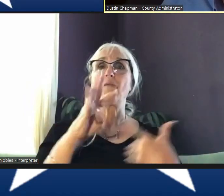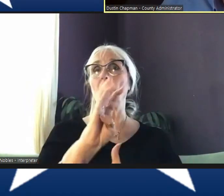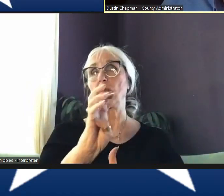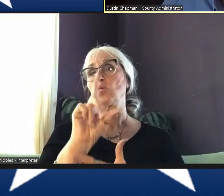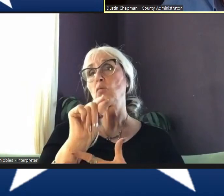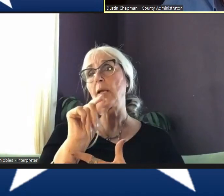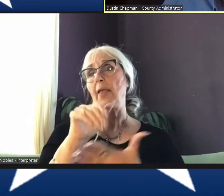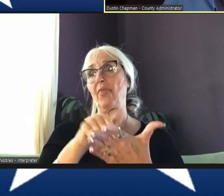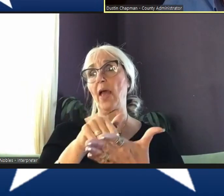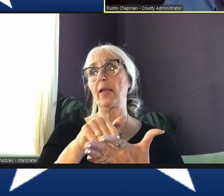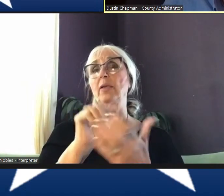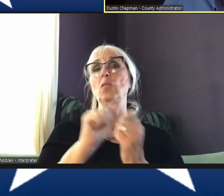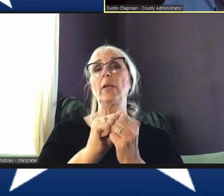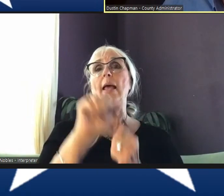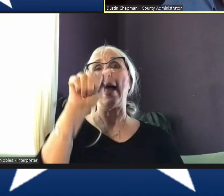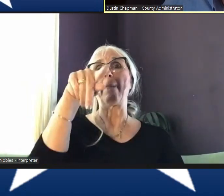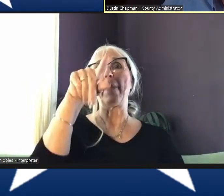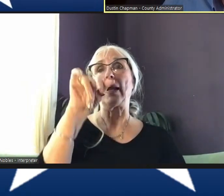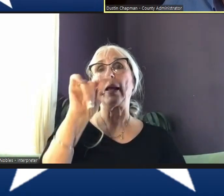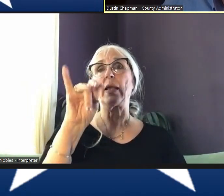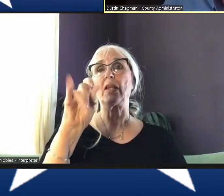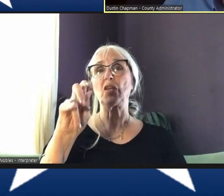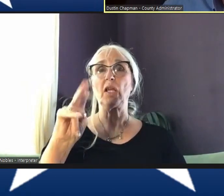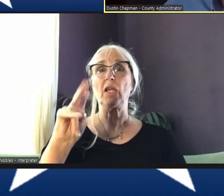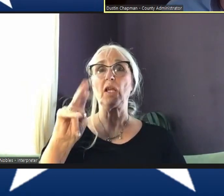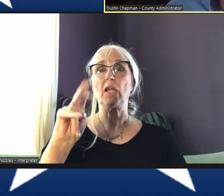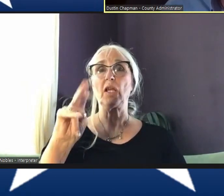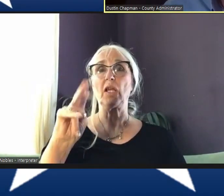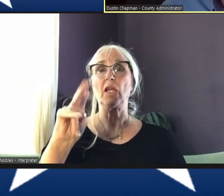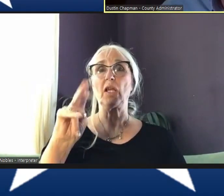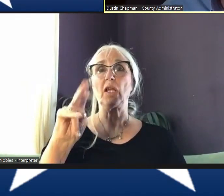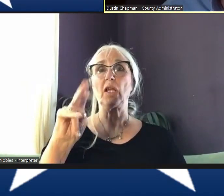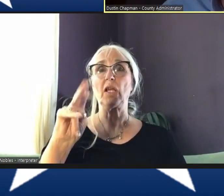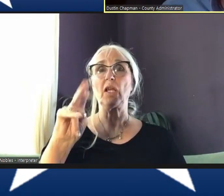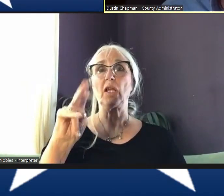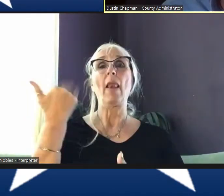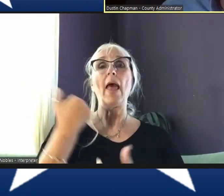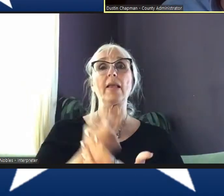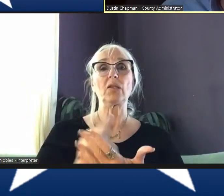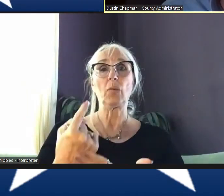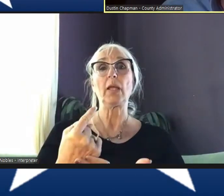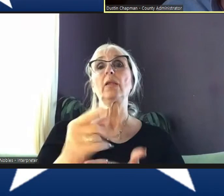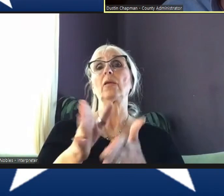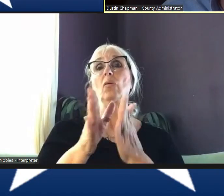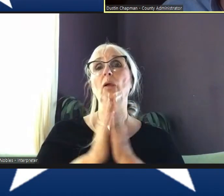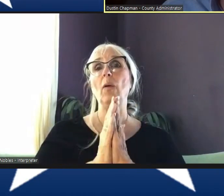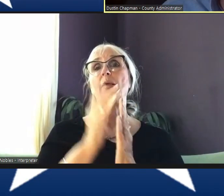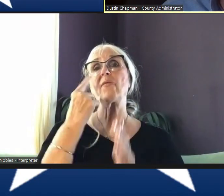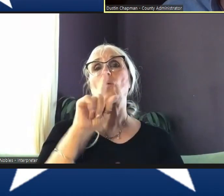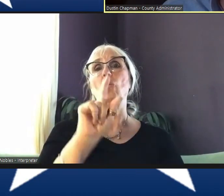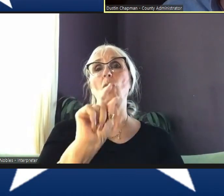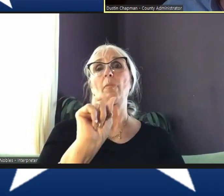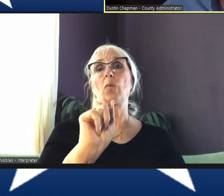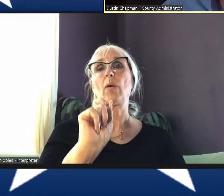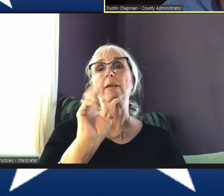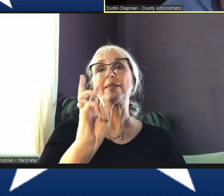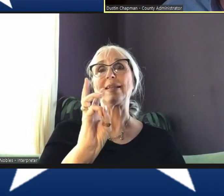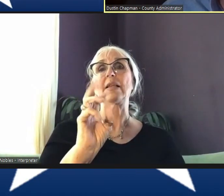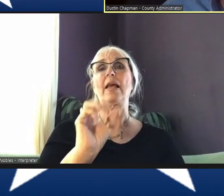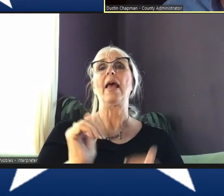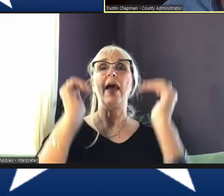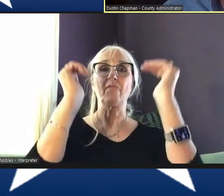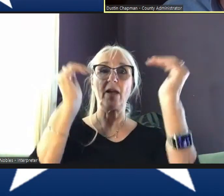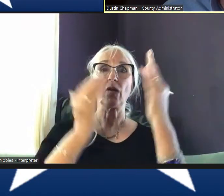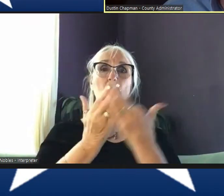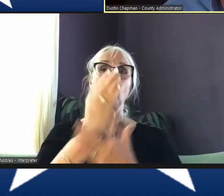in applications to date when we visited with them last week. So their request is for 1.6 million advancement through